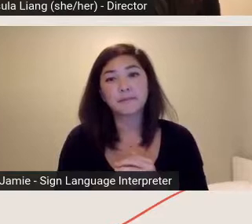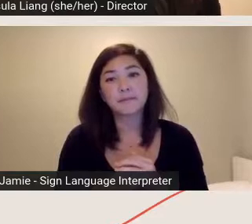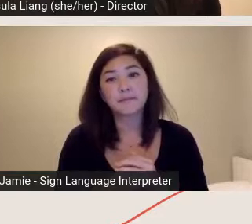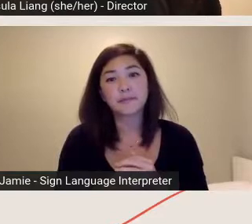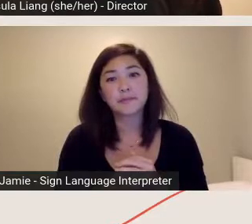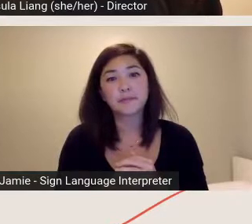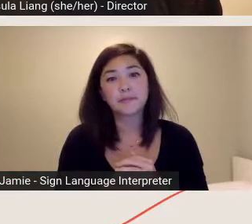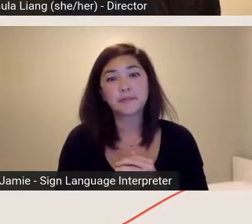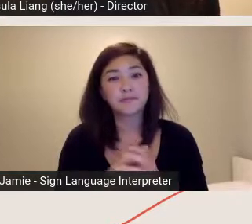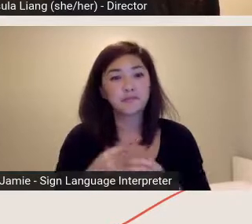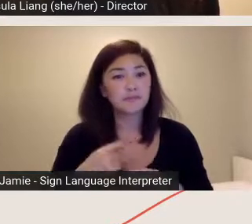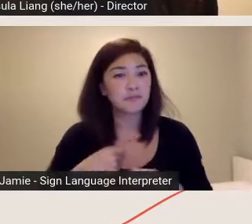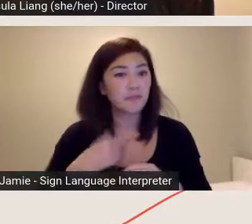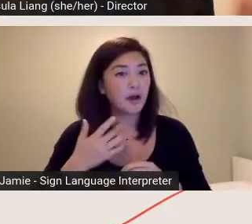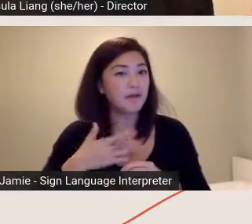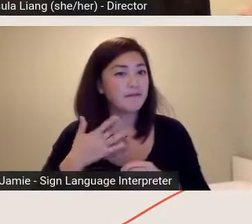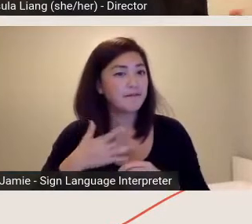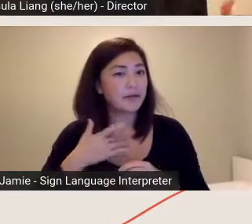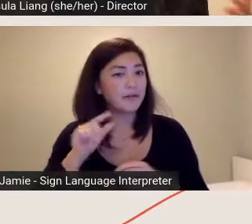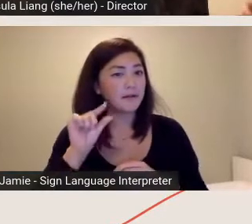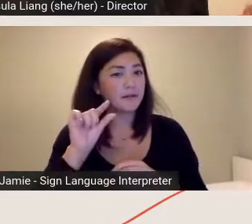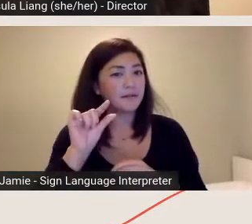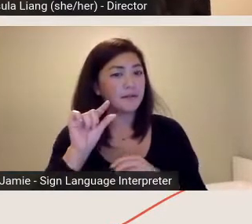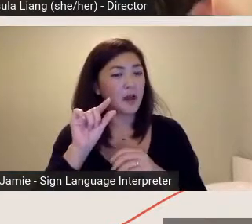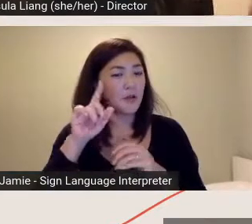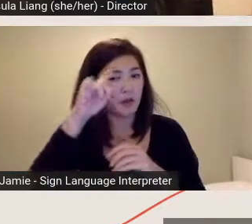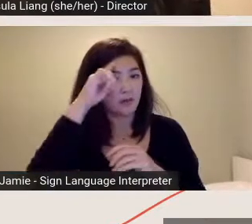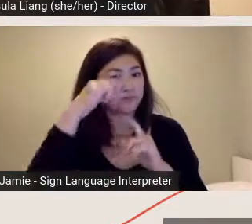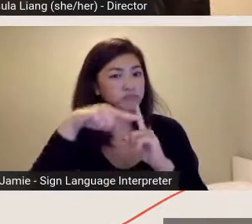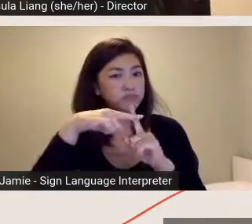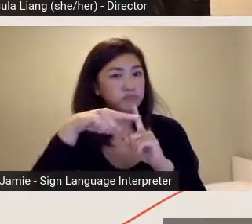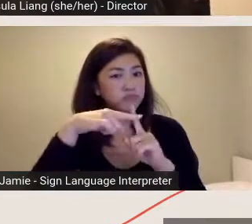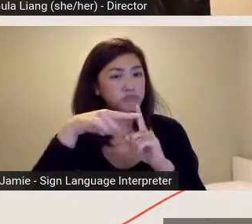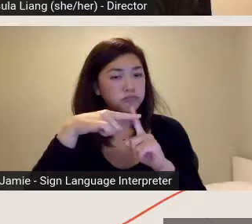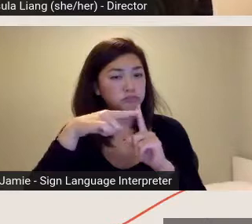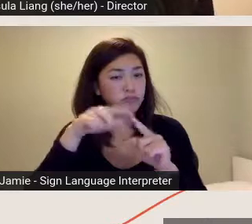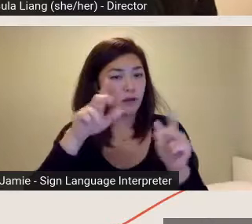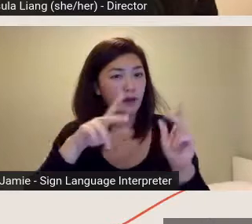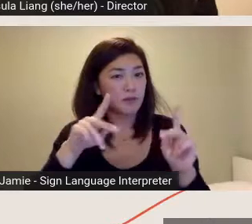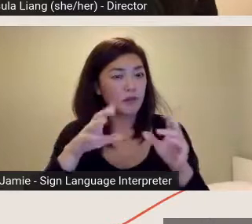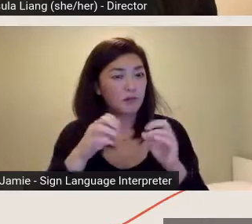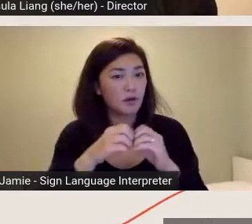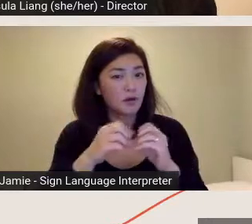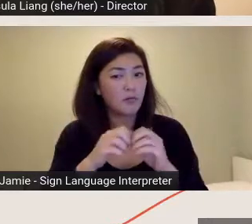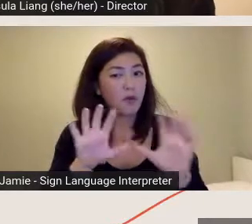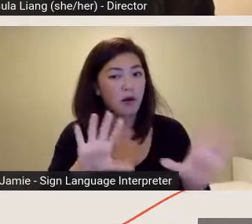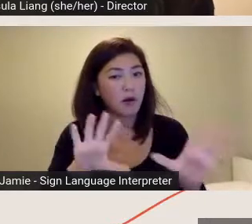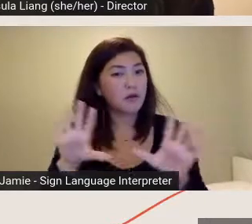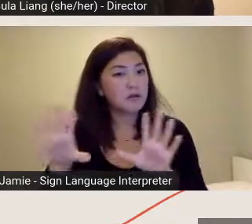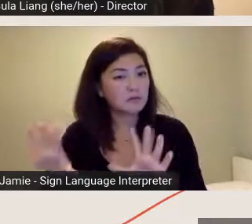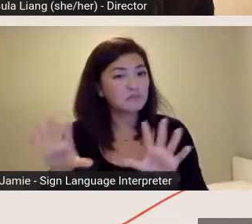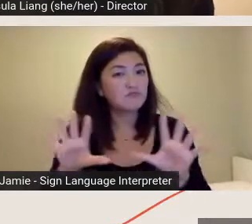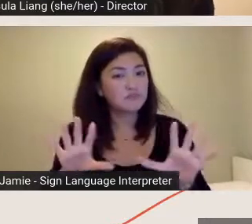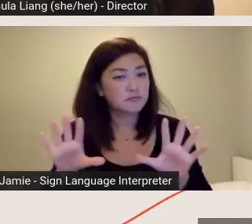It made me feel a little optimistic to see like some of the folks that were really more on the conservative side of the issue really